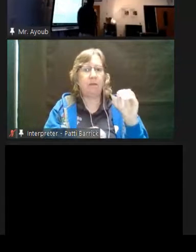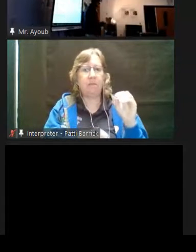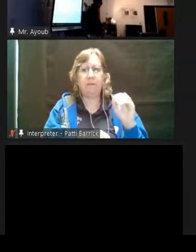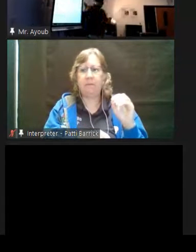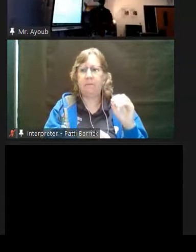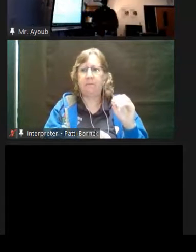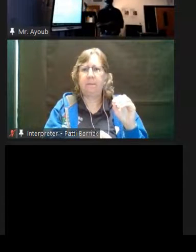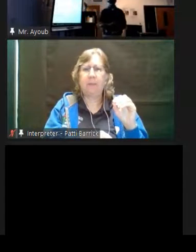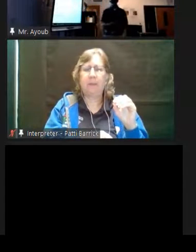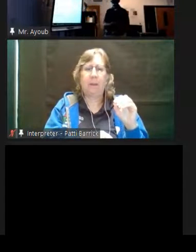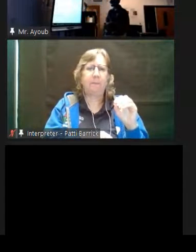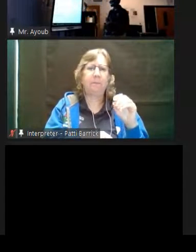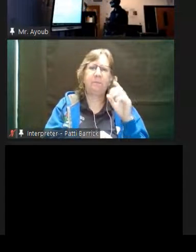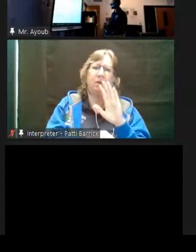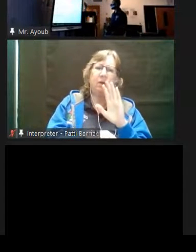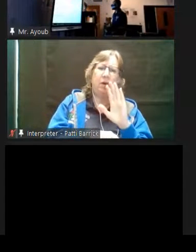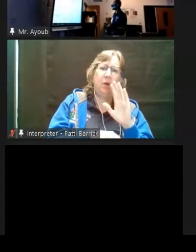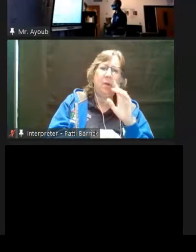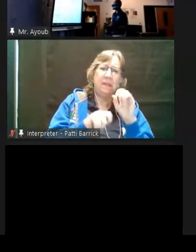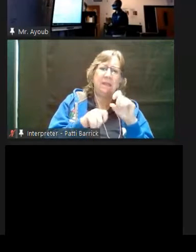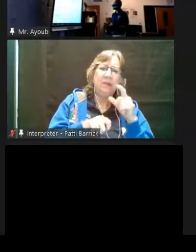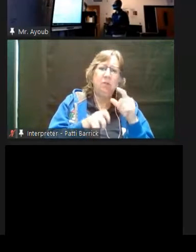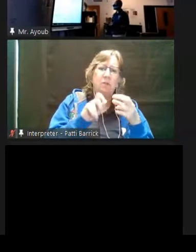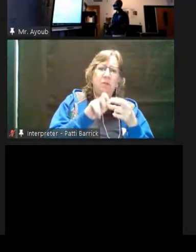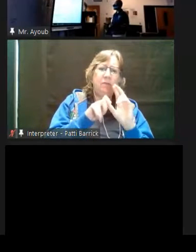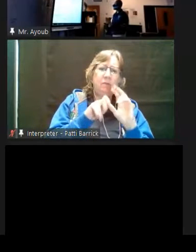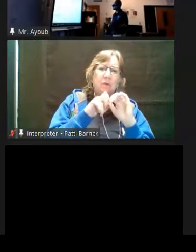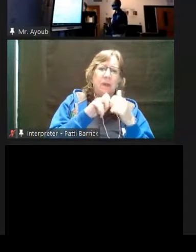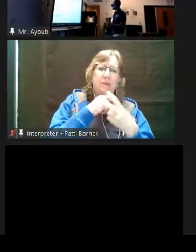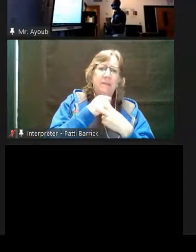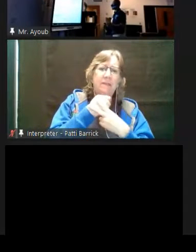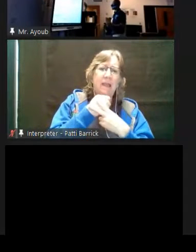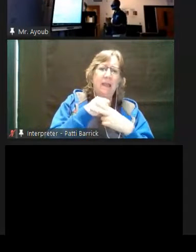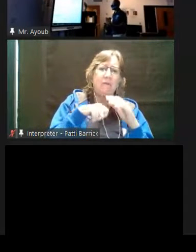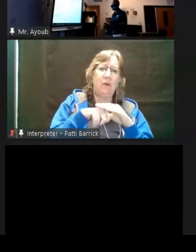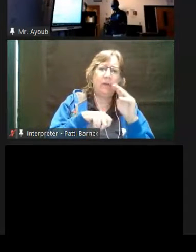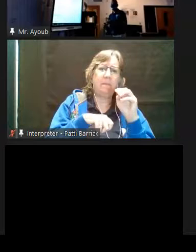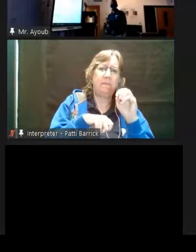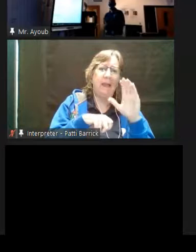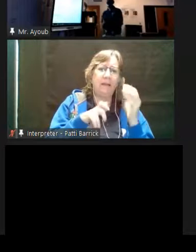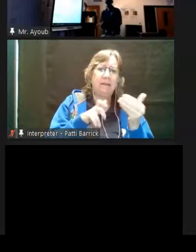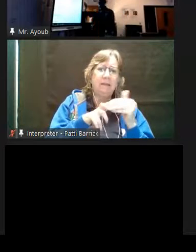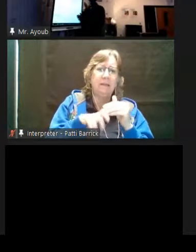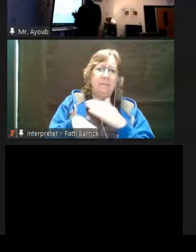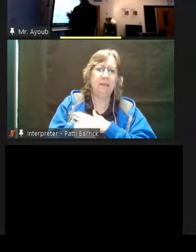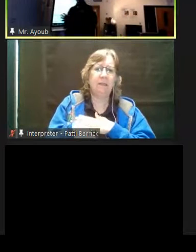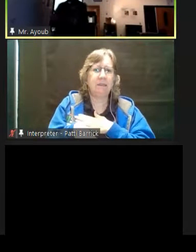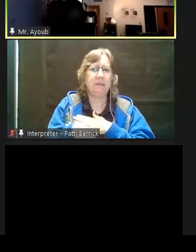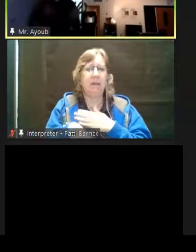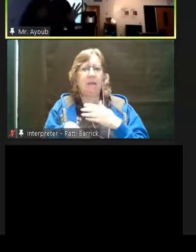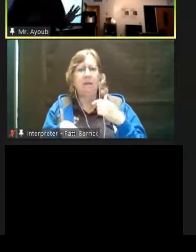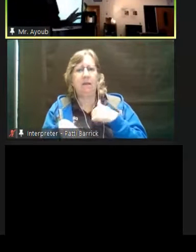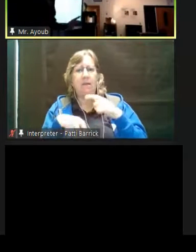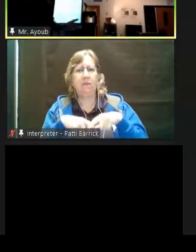Mr. Ayub, can you go over how to save on the Mac again real quick? So I'm